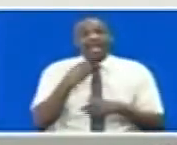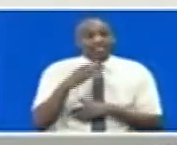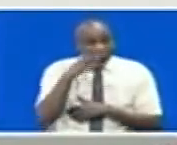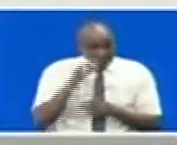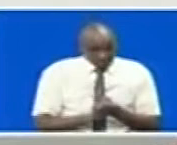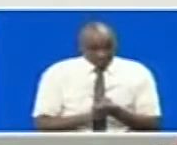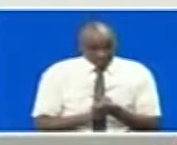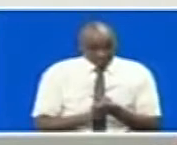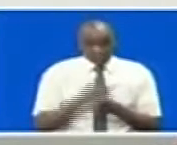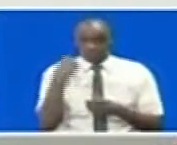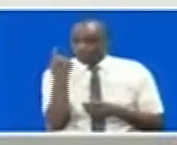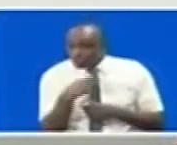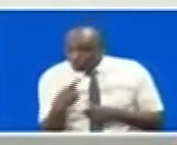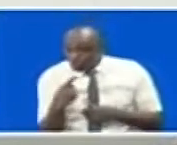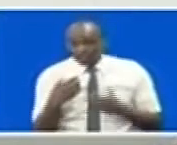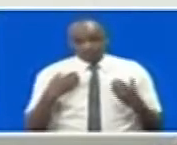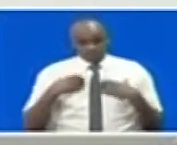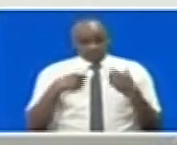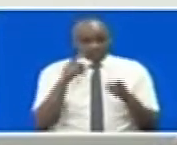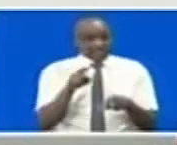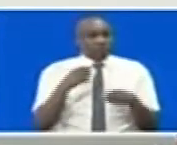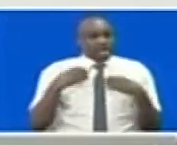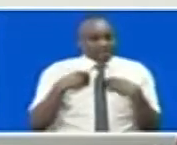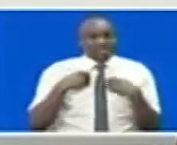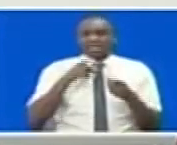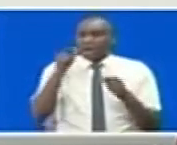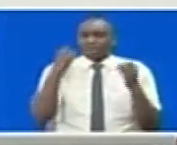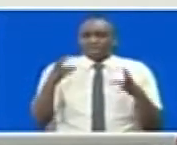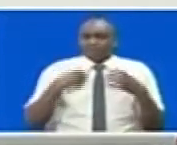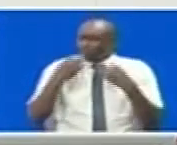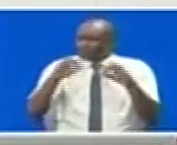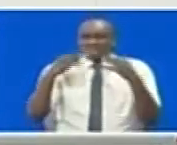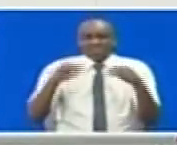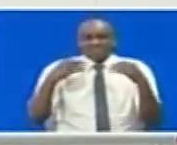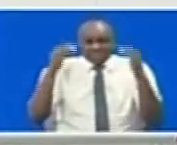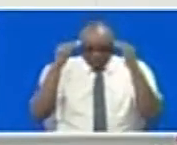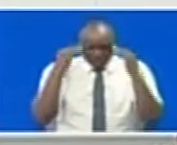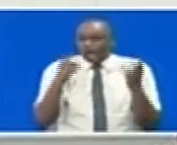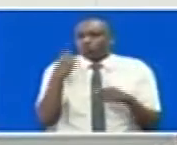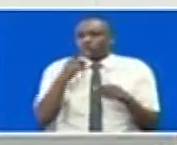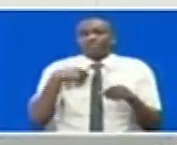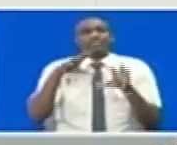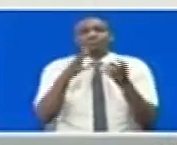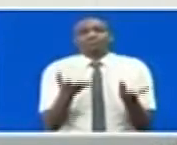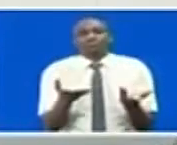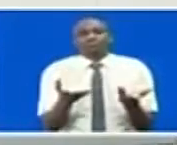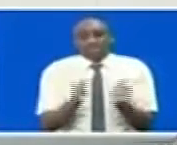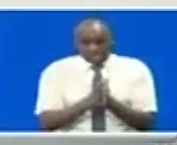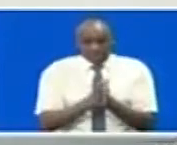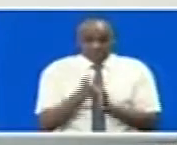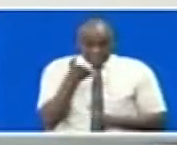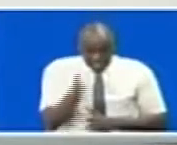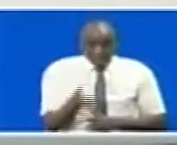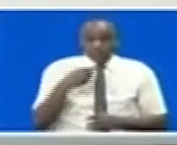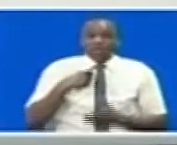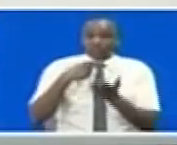is there to wield the big stick when we're seeing all the acquittals in the judiciary so far? So keep your comments coming in on that. To discuss